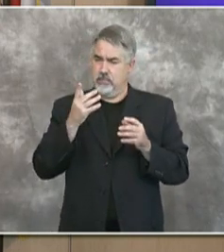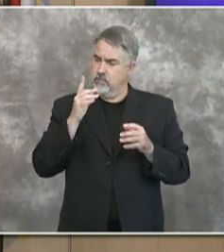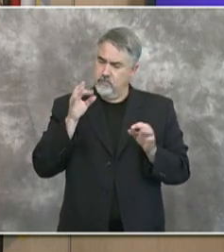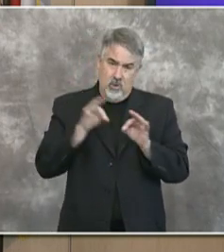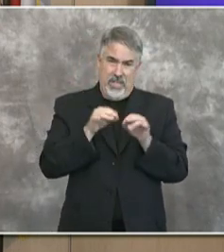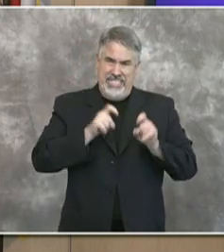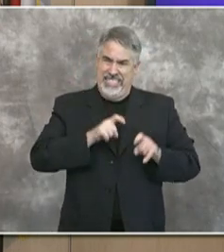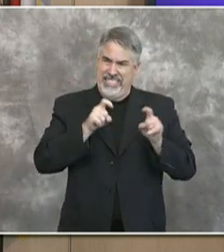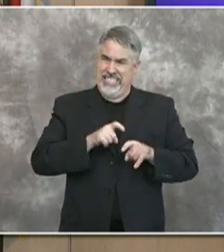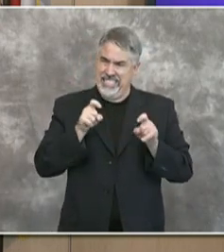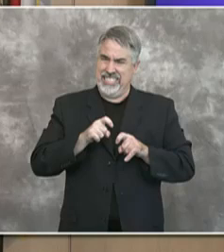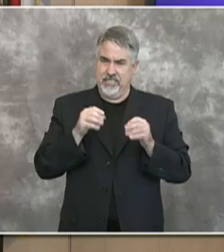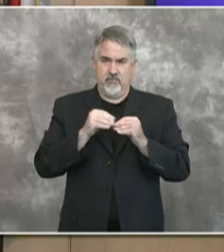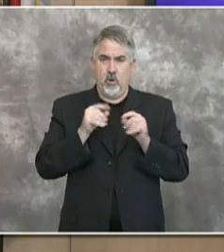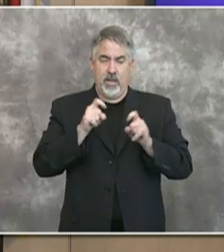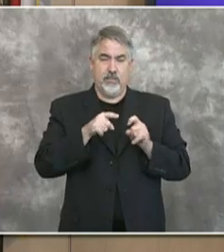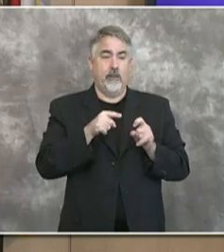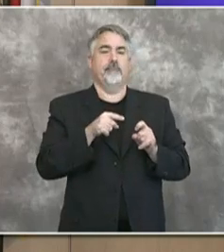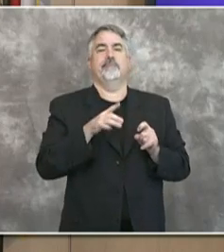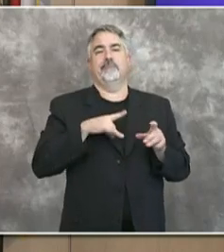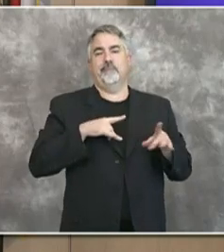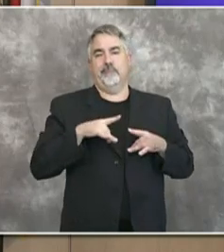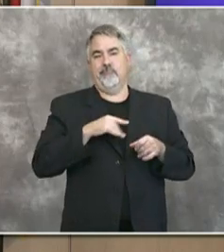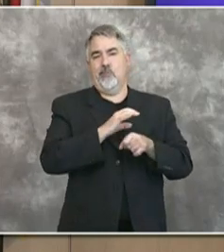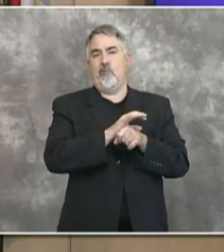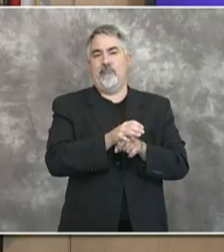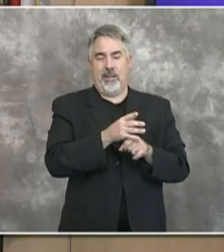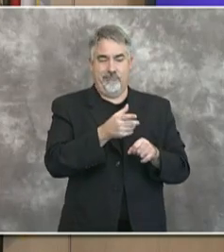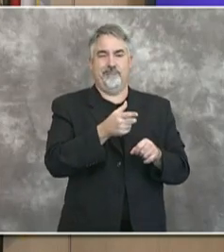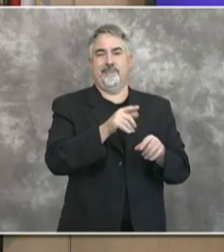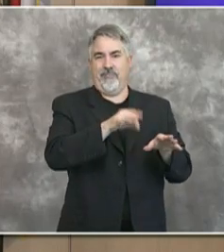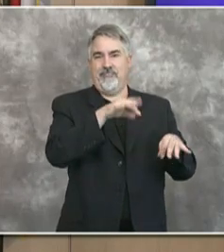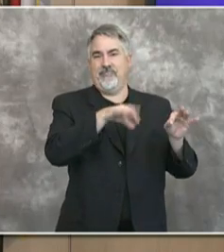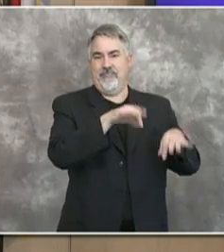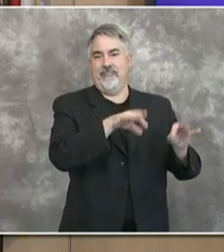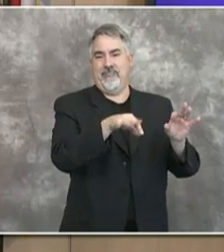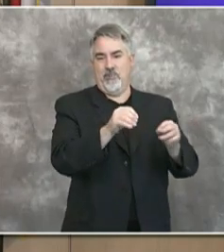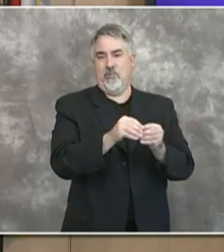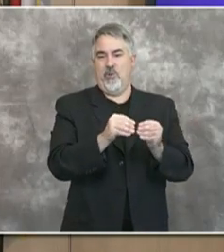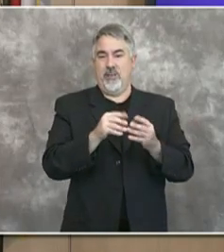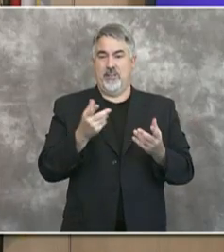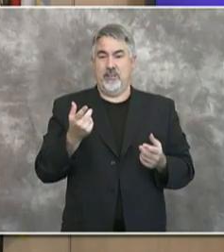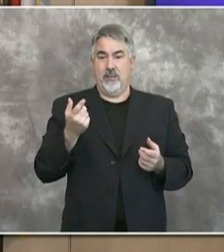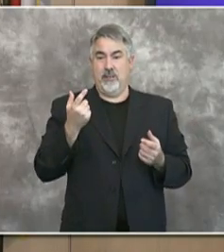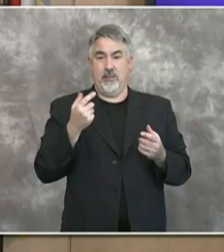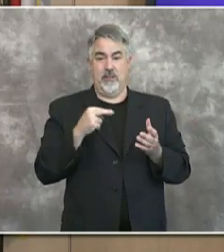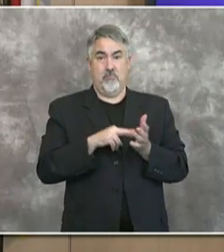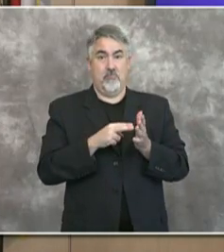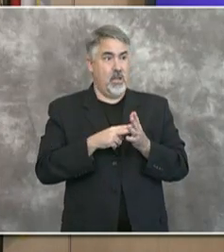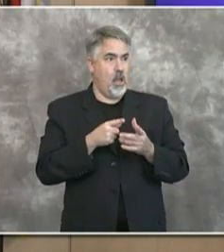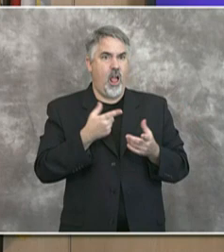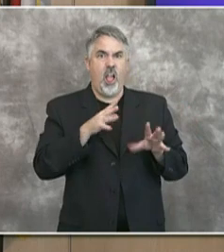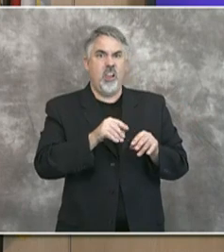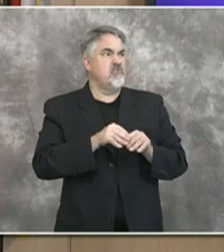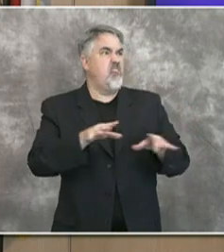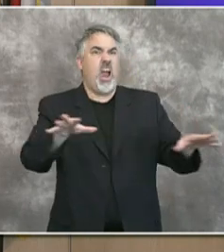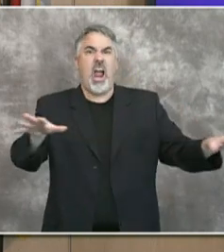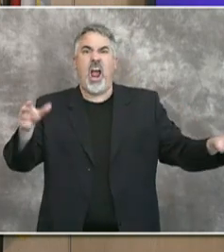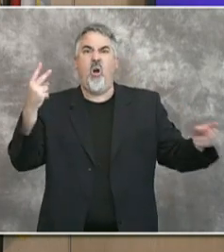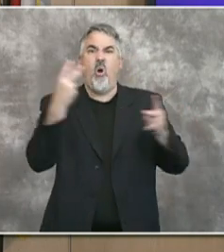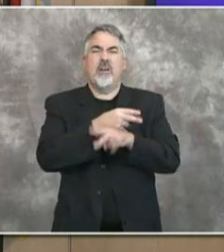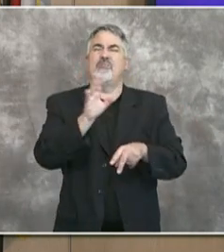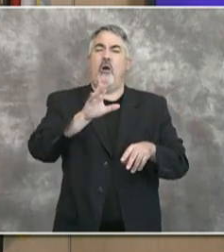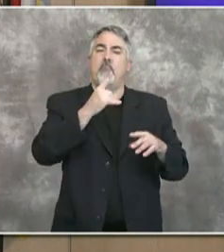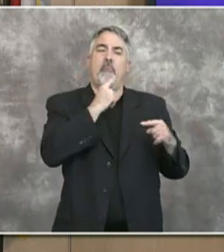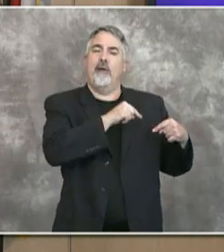more positive cases. This does not inherently by itself mean that there's wider spread. It could simply mean that there's greater awareness